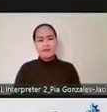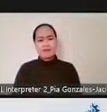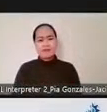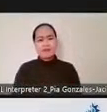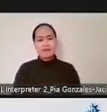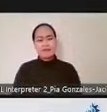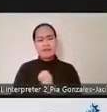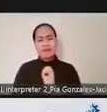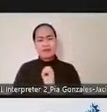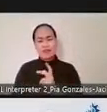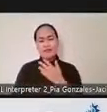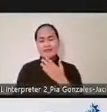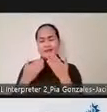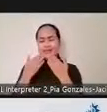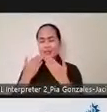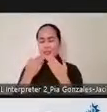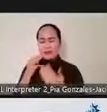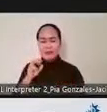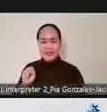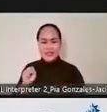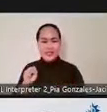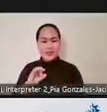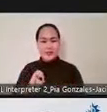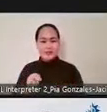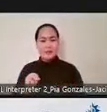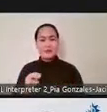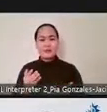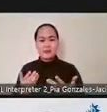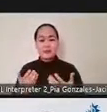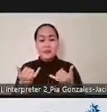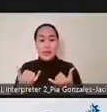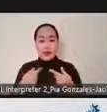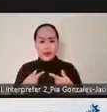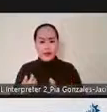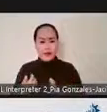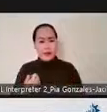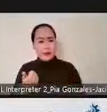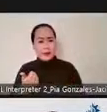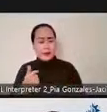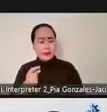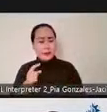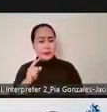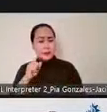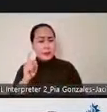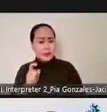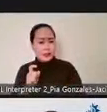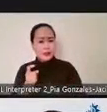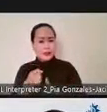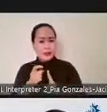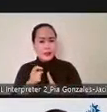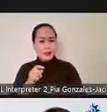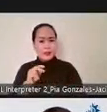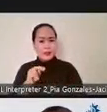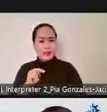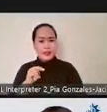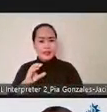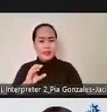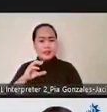Okay, thank you, Ms. Pham. So we have here questions from the NQC Secretariat.